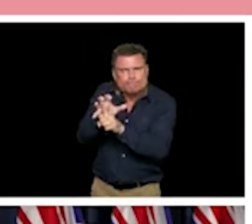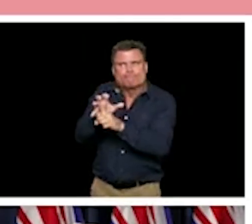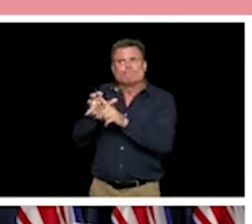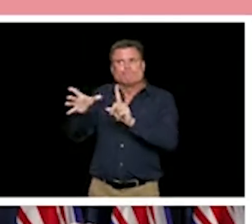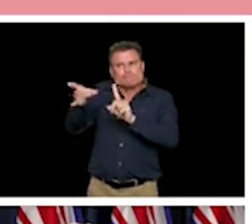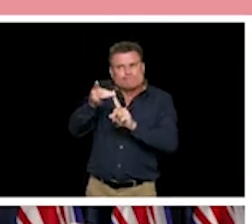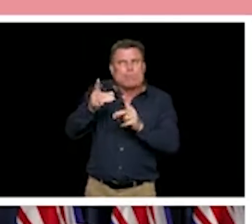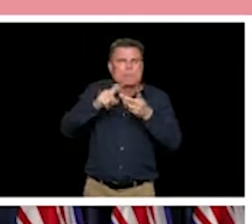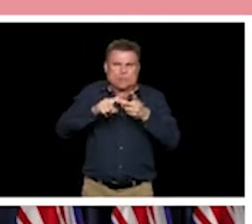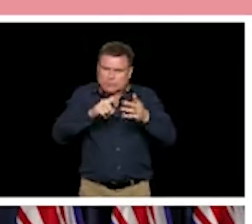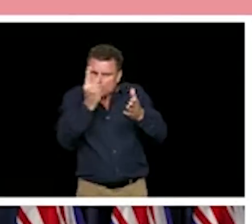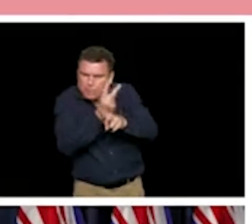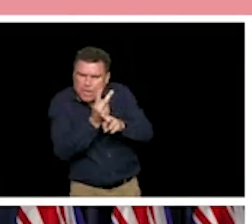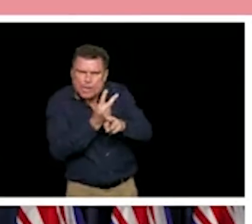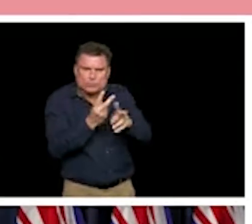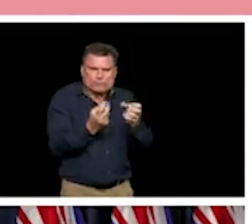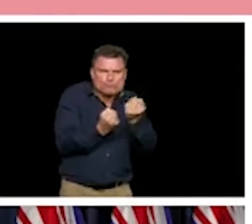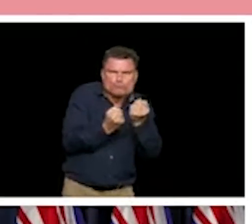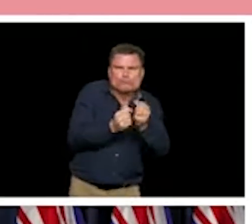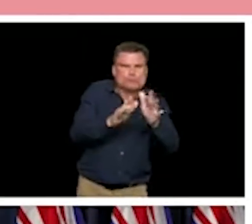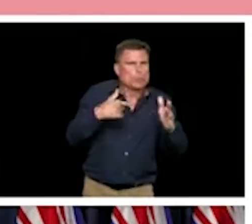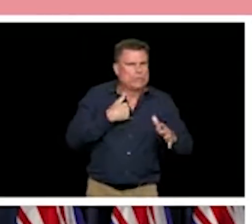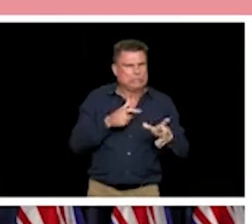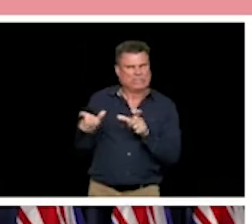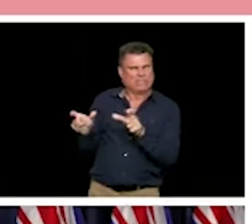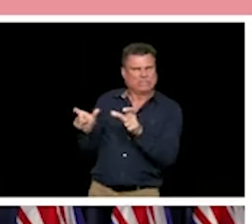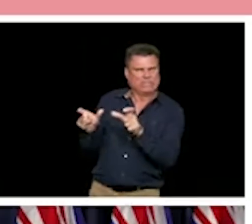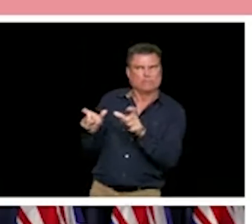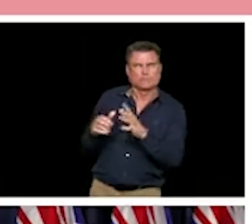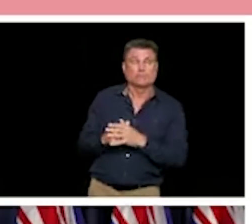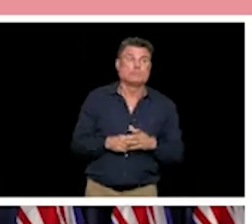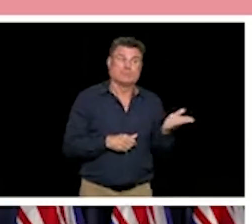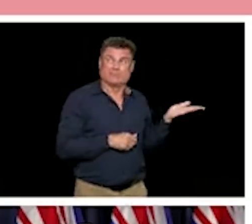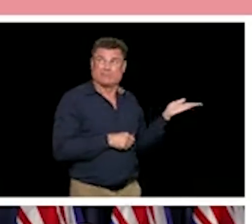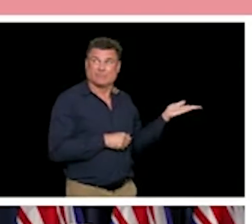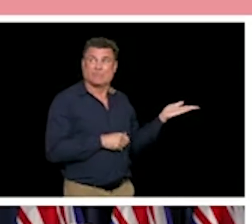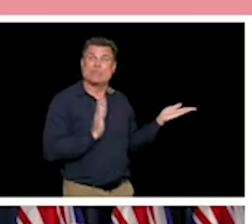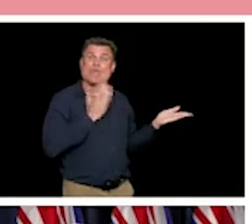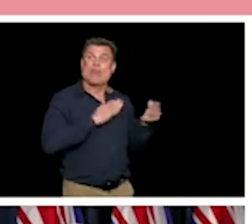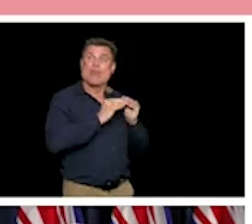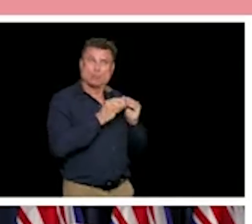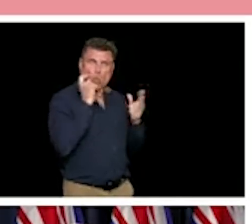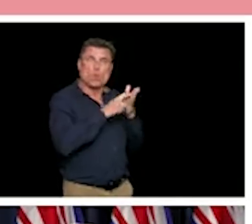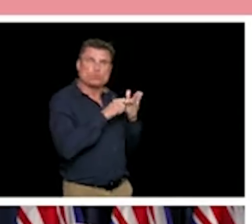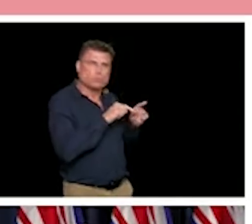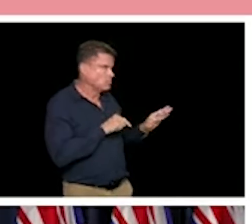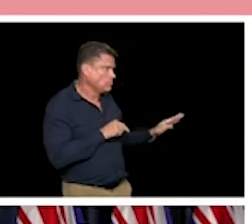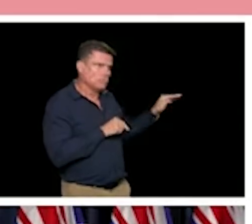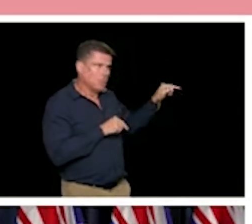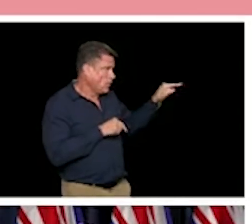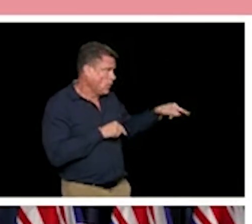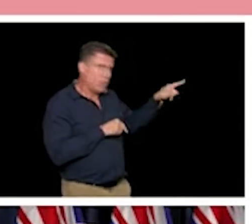through our contact management, our case management. And what this shows is where we are. We are on an upward trajectory. That